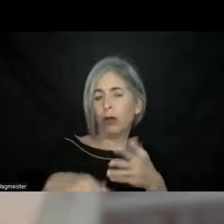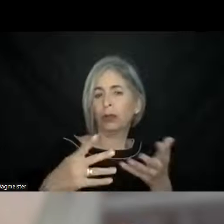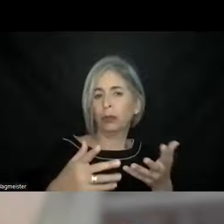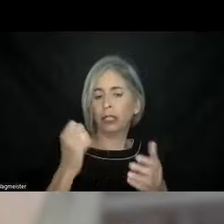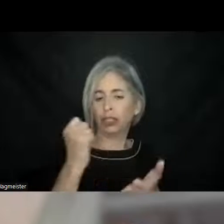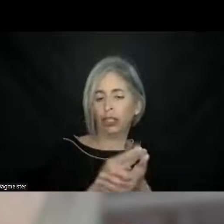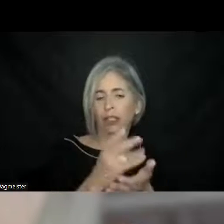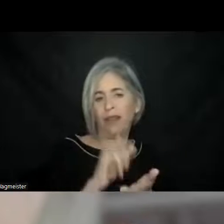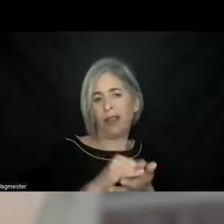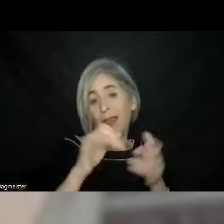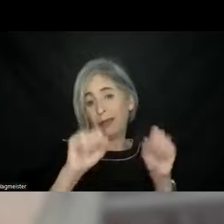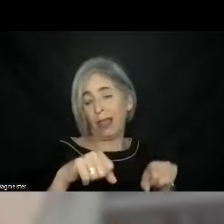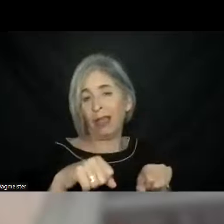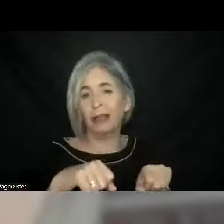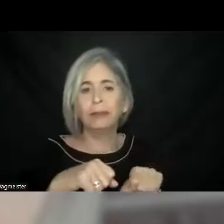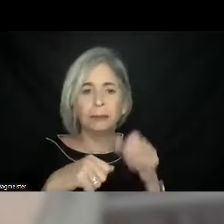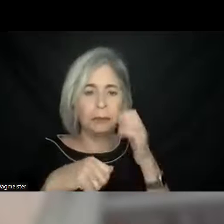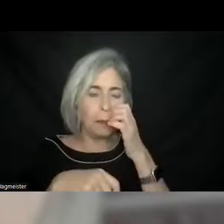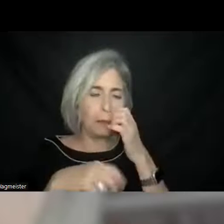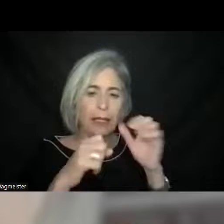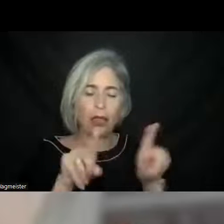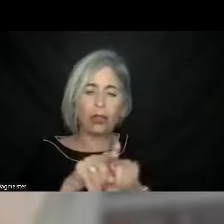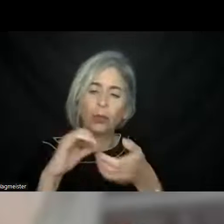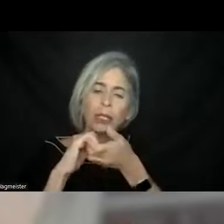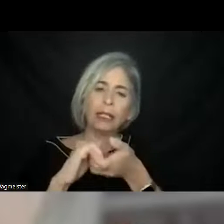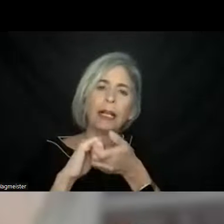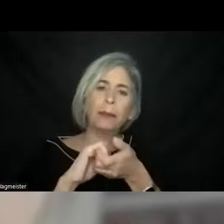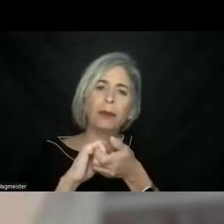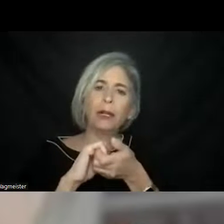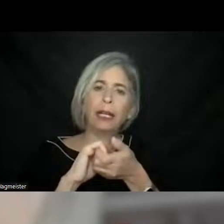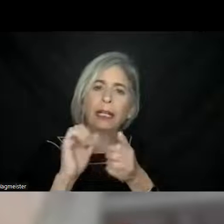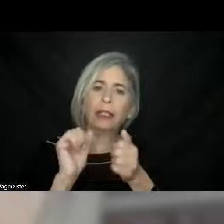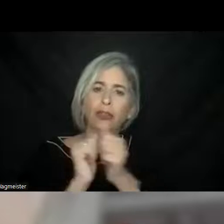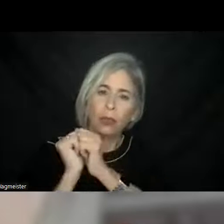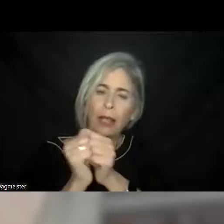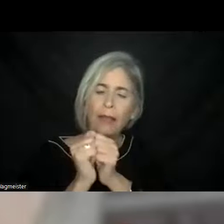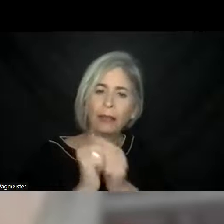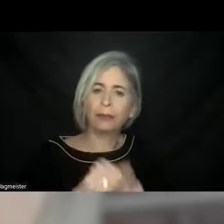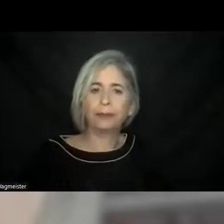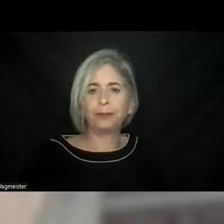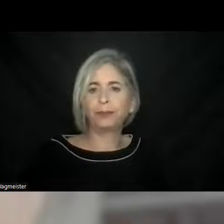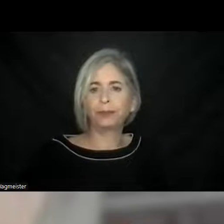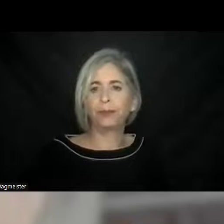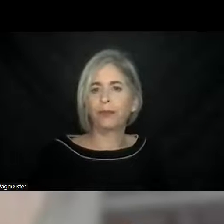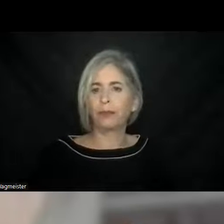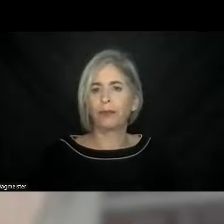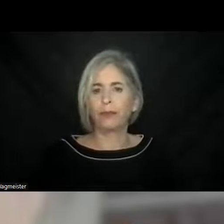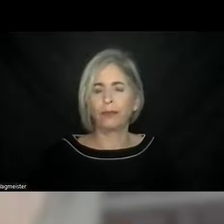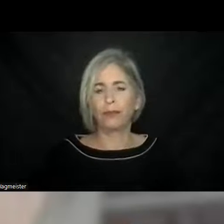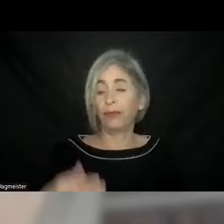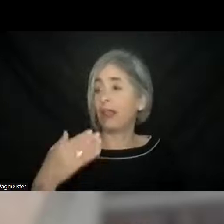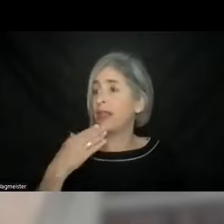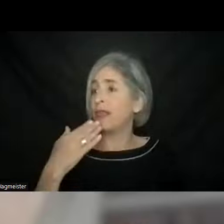justify that, then we can certainly collaborate on additional improvements. Yeah. So thank you, Andrew. That's kind of